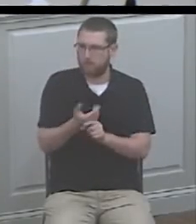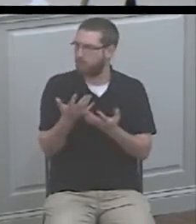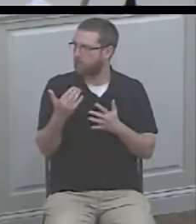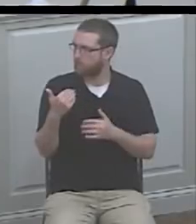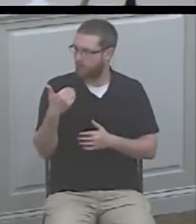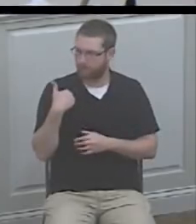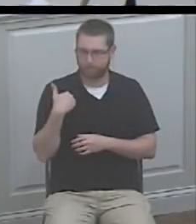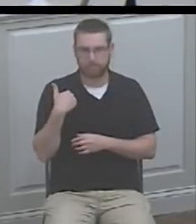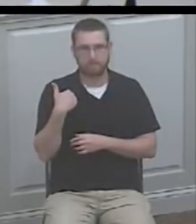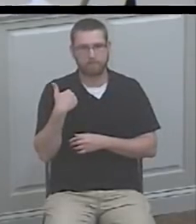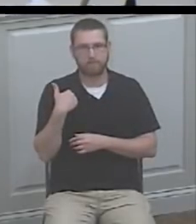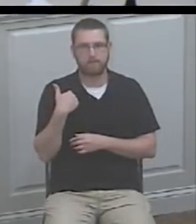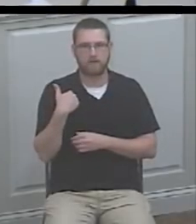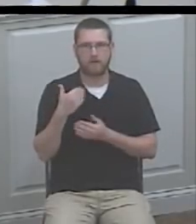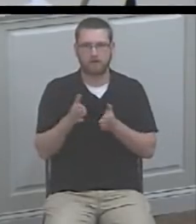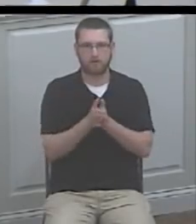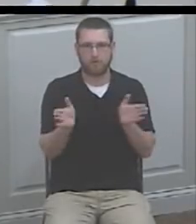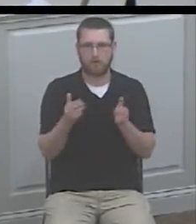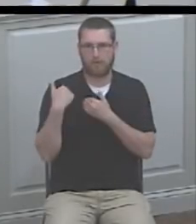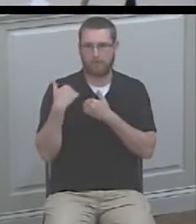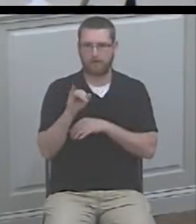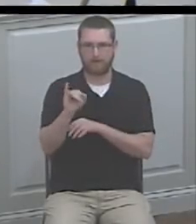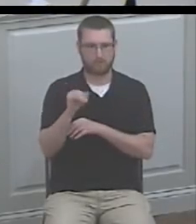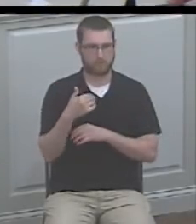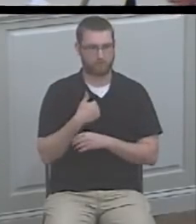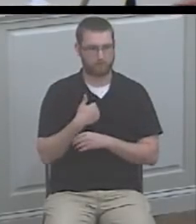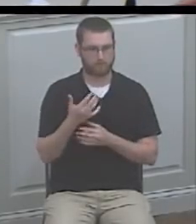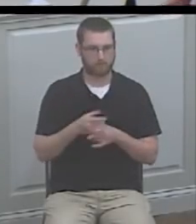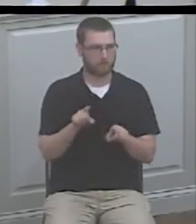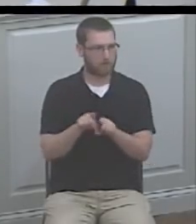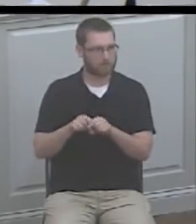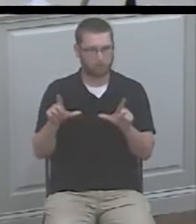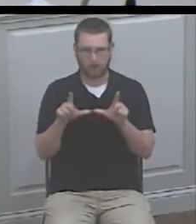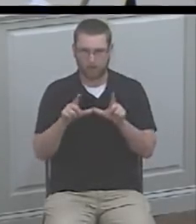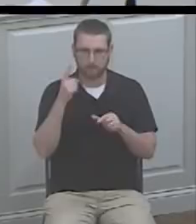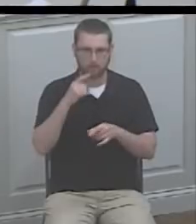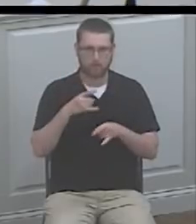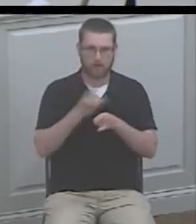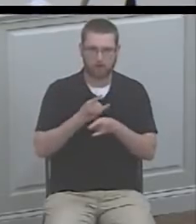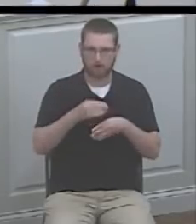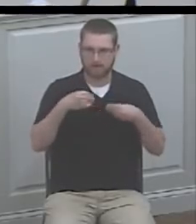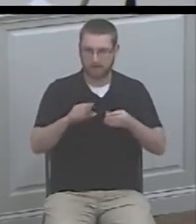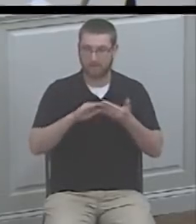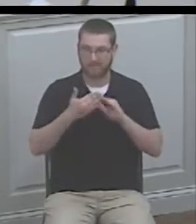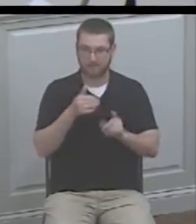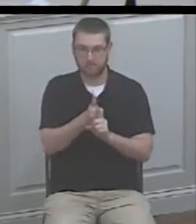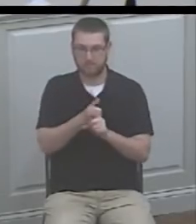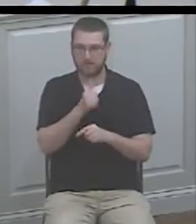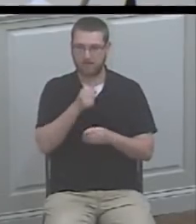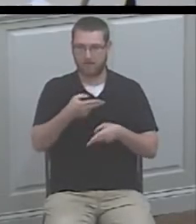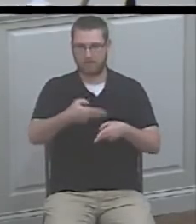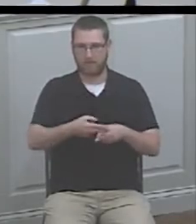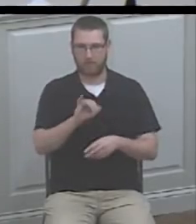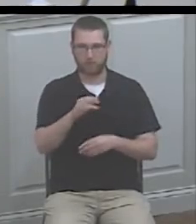have commercial general liability insurance and already have liquor liability insurance. The city is probably not a named insured on